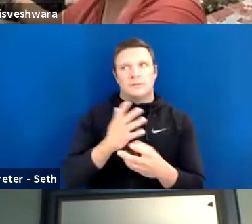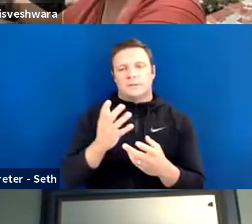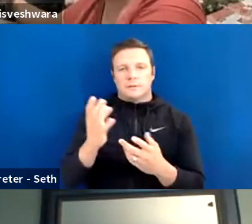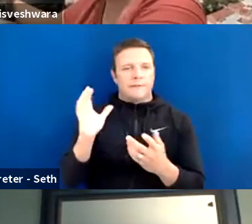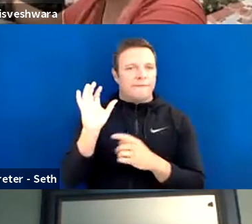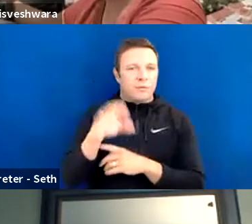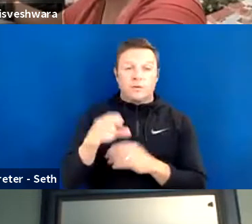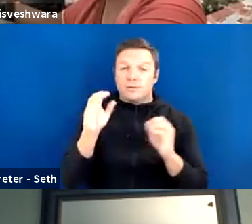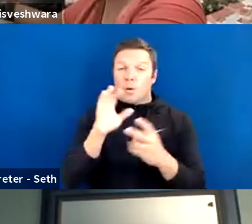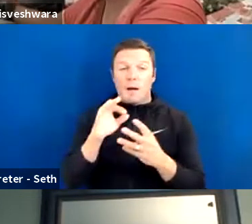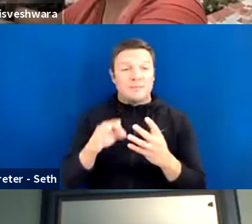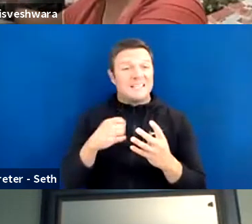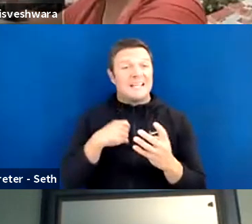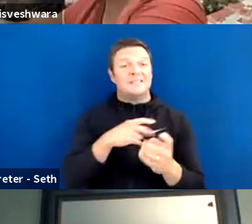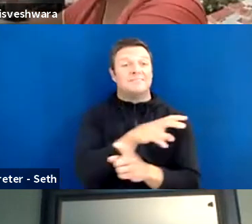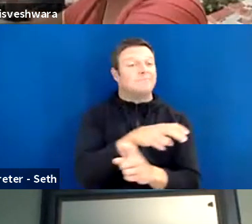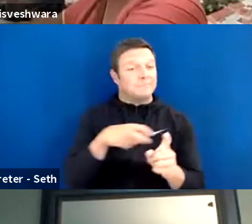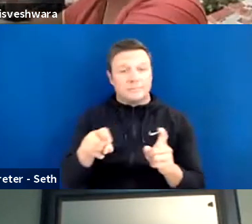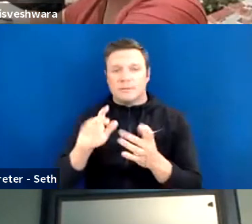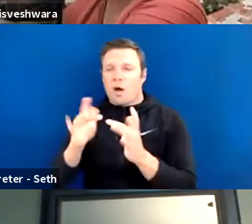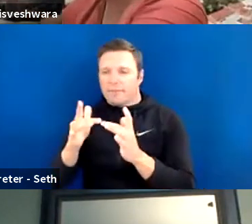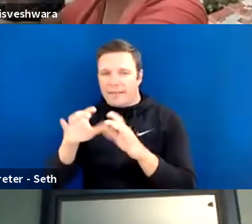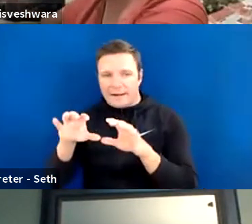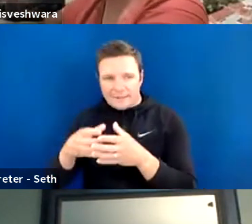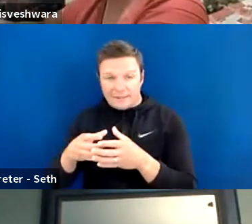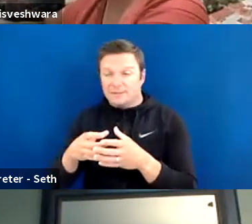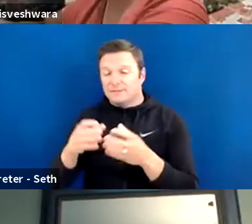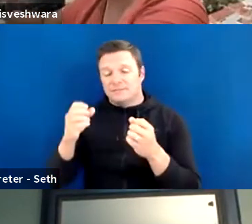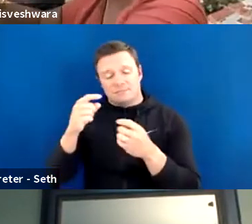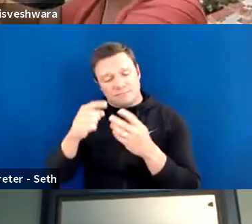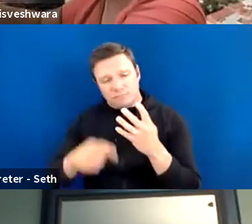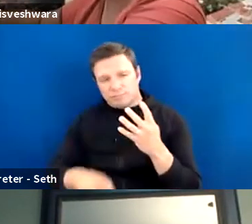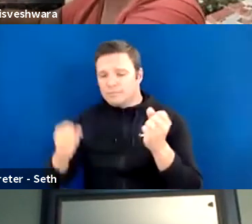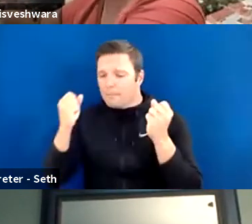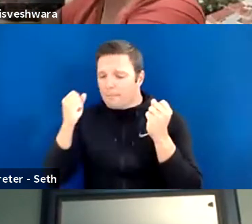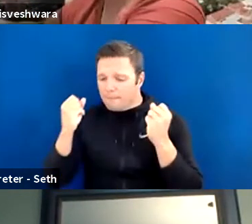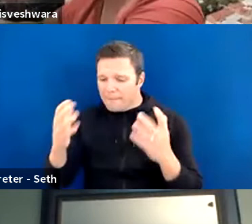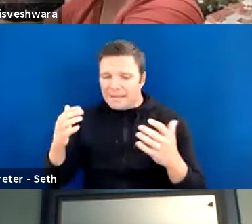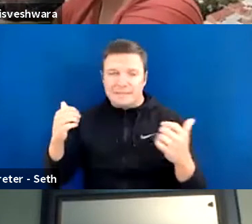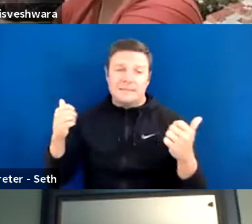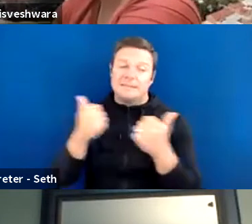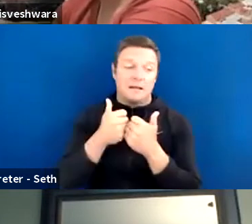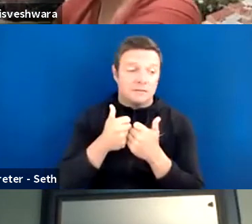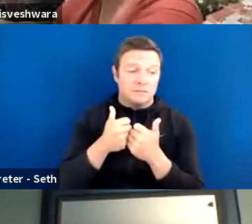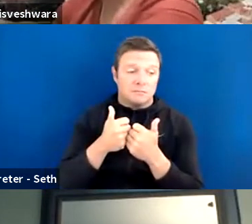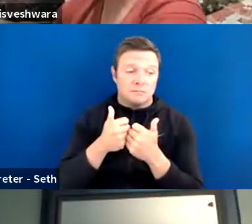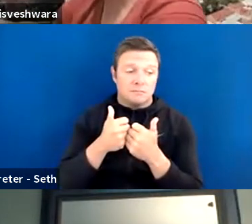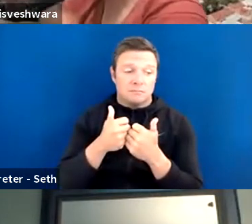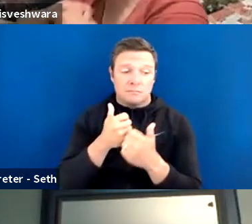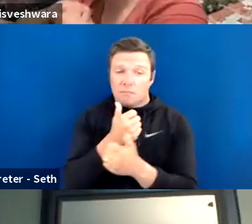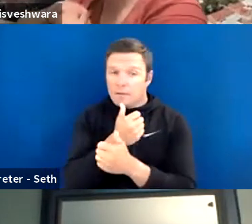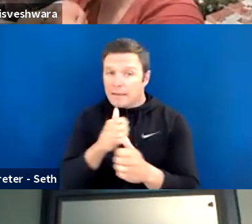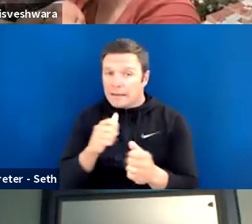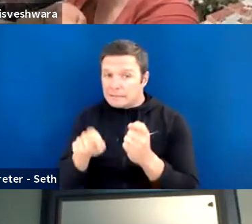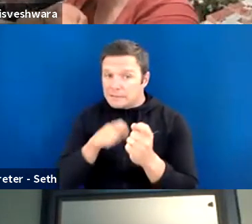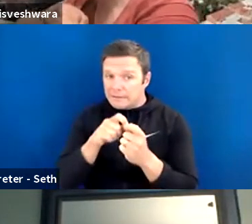online. We could probably go on and on about the different challenges that existed, but are there any specific challenges that you'd like to discuss? And